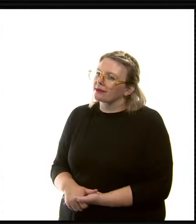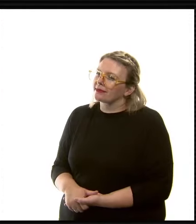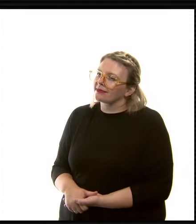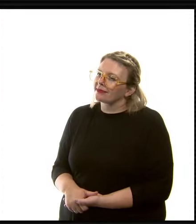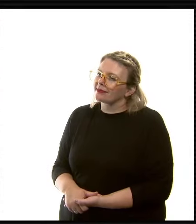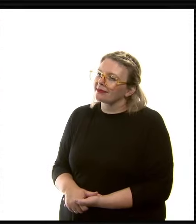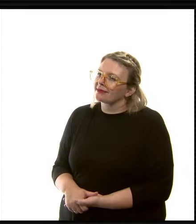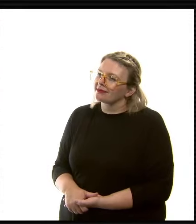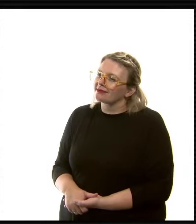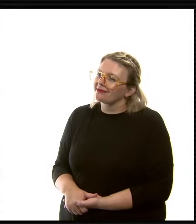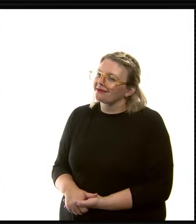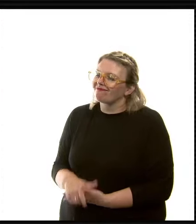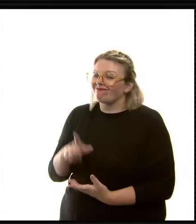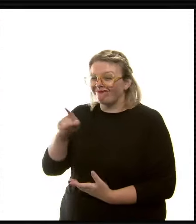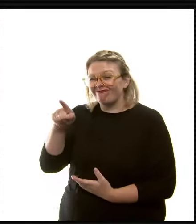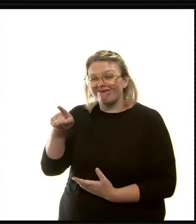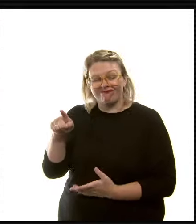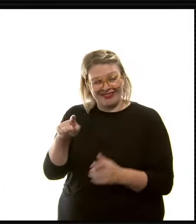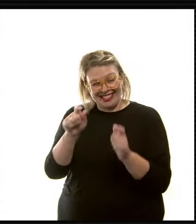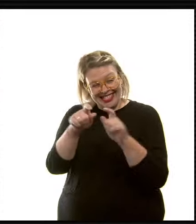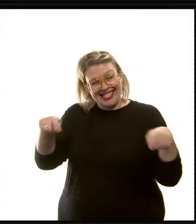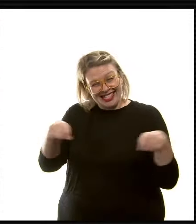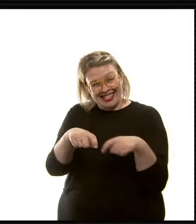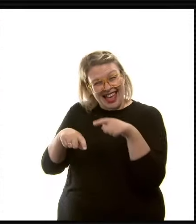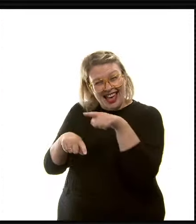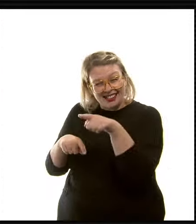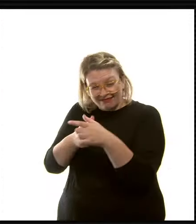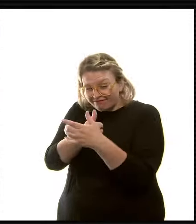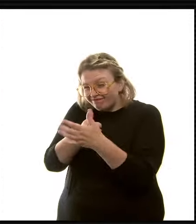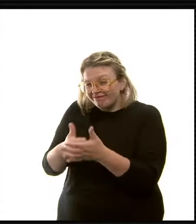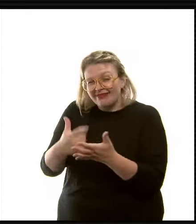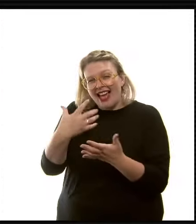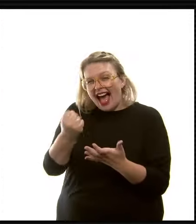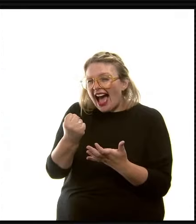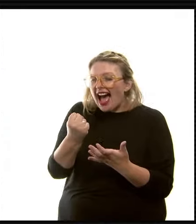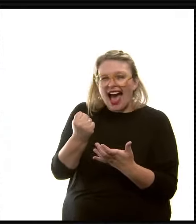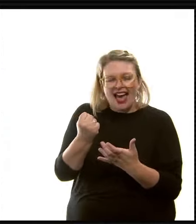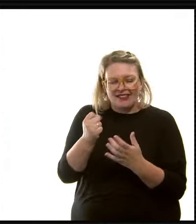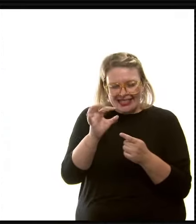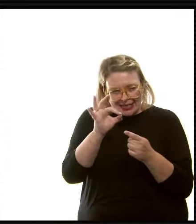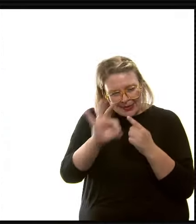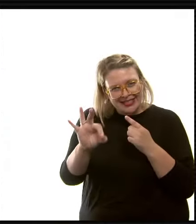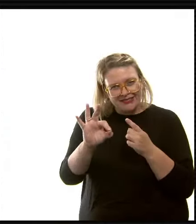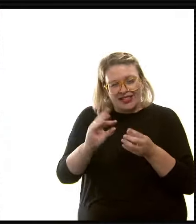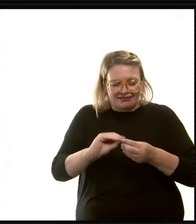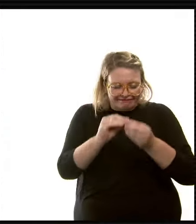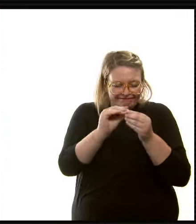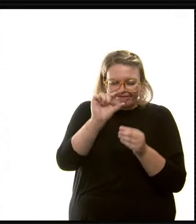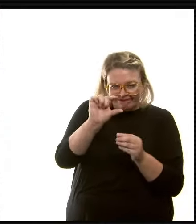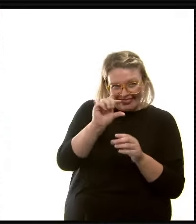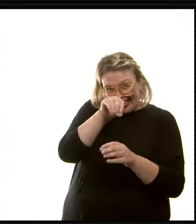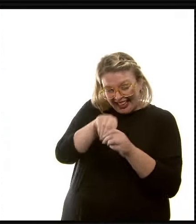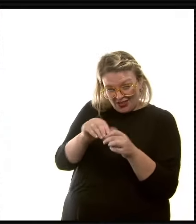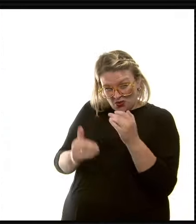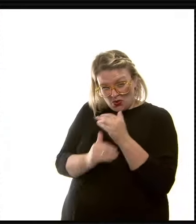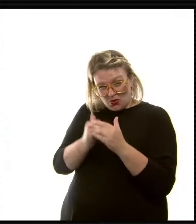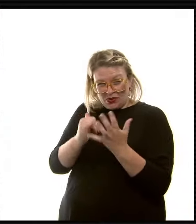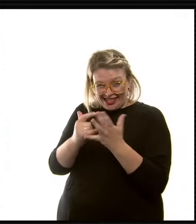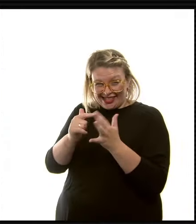Often, LEGO Technic sets involve pieces that they've produced specifically for these new sets.